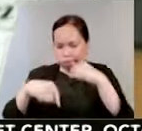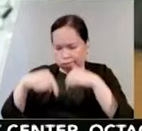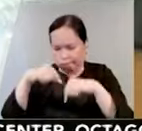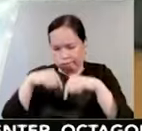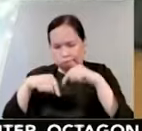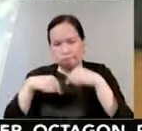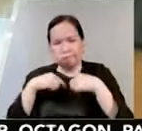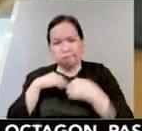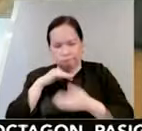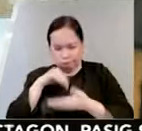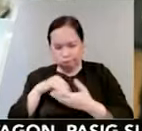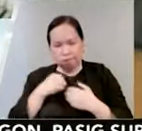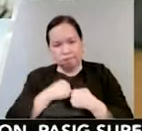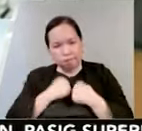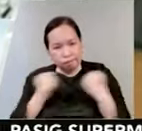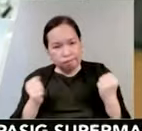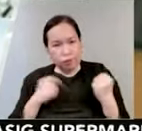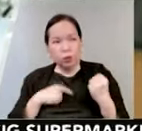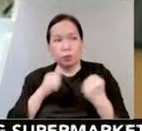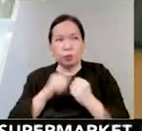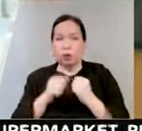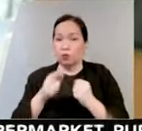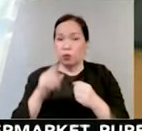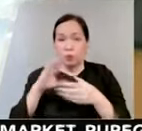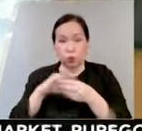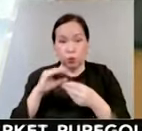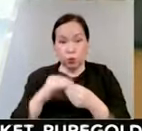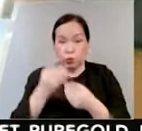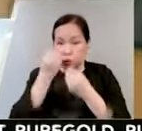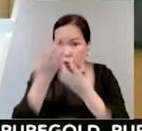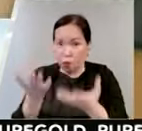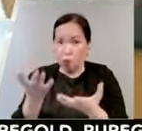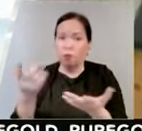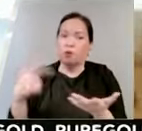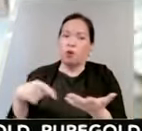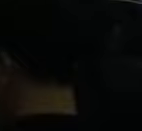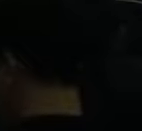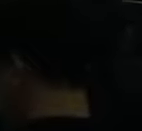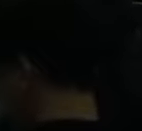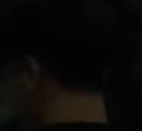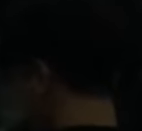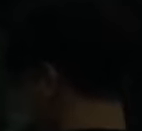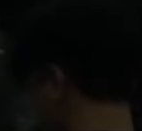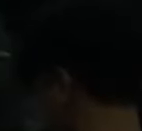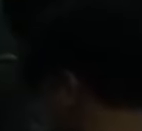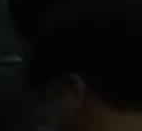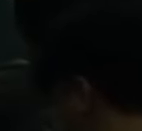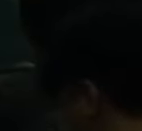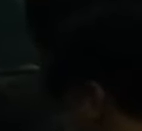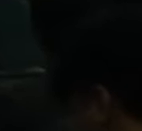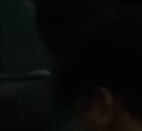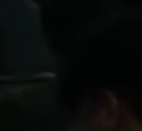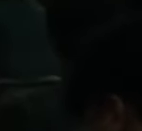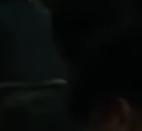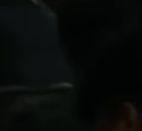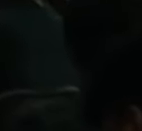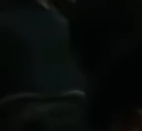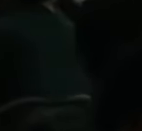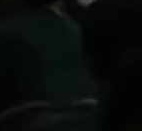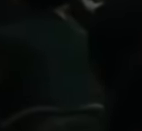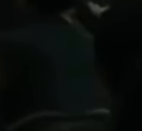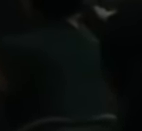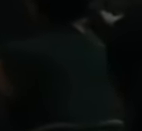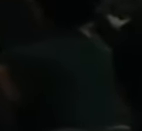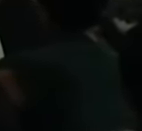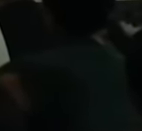tell a story, whenever you answer a question, you tell your own story. Ipinunto naman ni Senior Vice President and